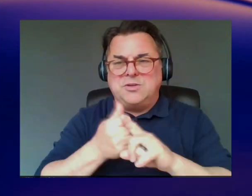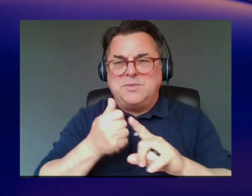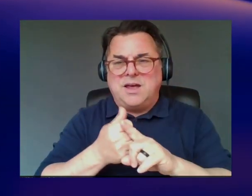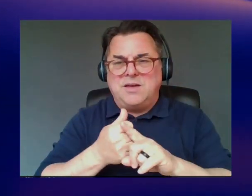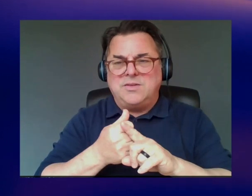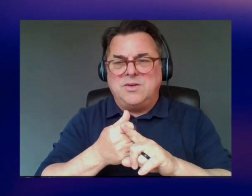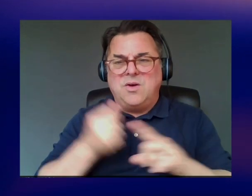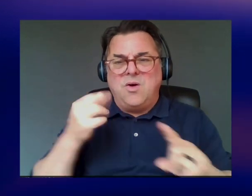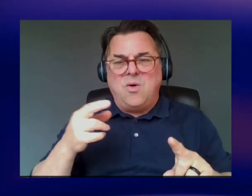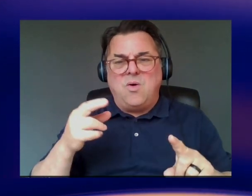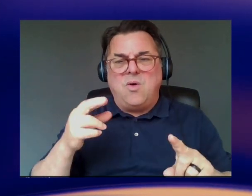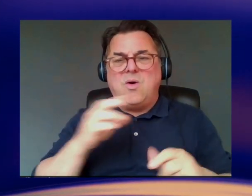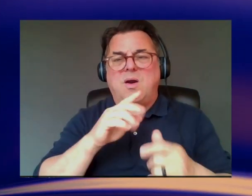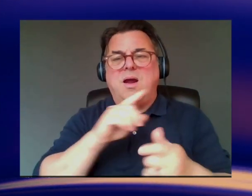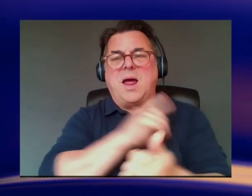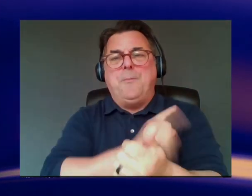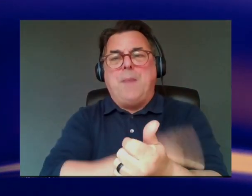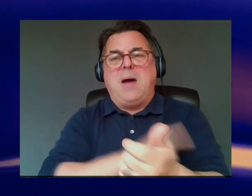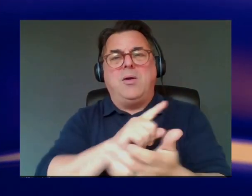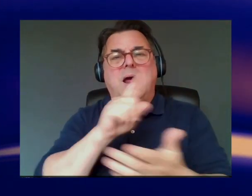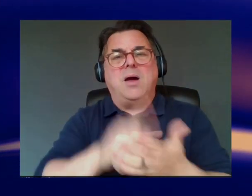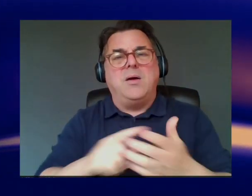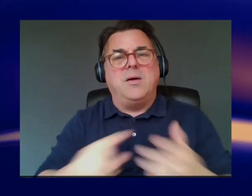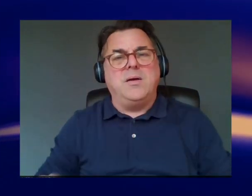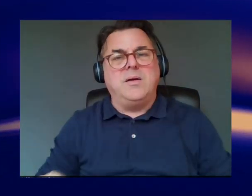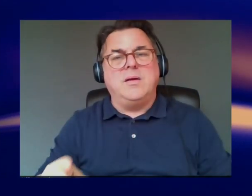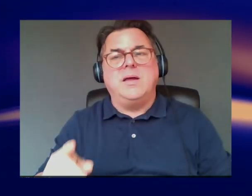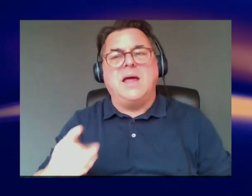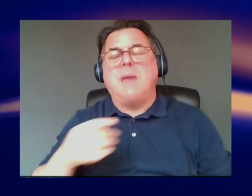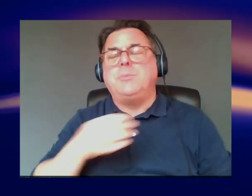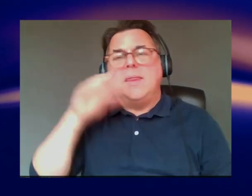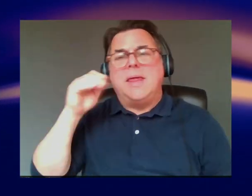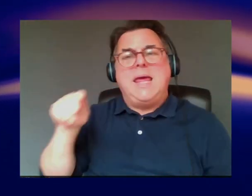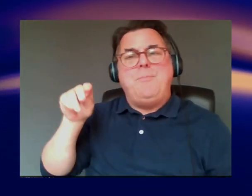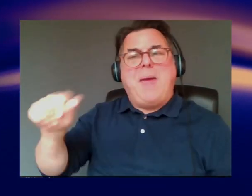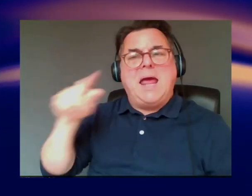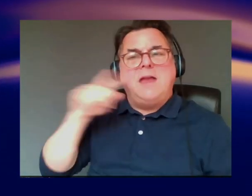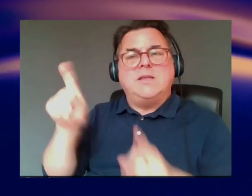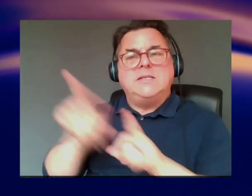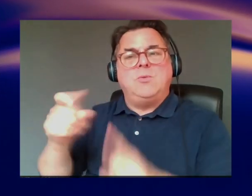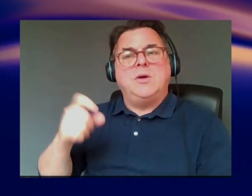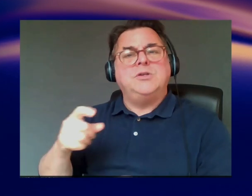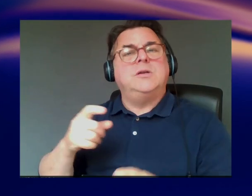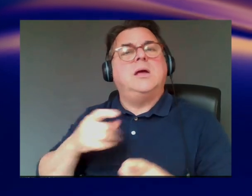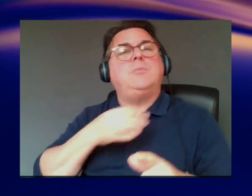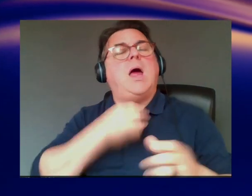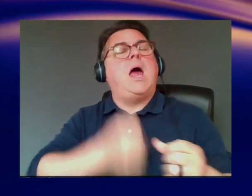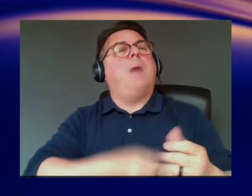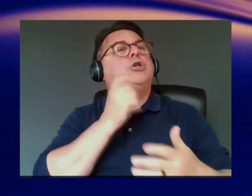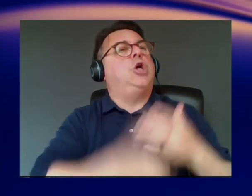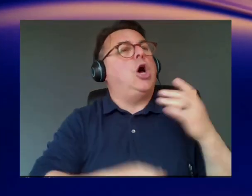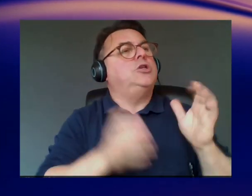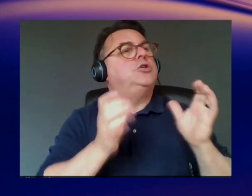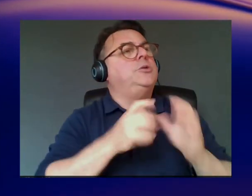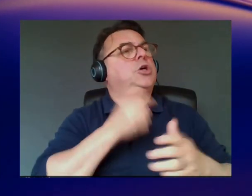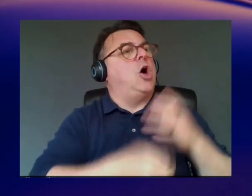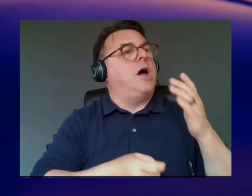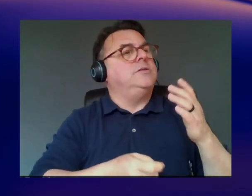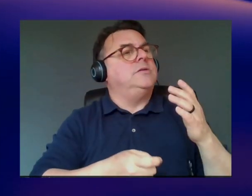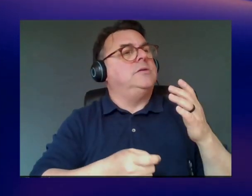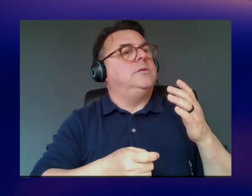said, "Oh, I like it's good for myself," and the takeaway from that for me is like it helps eliminate